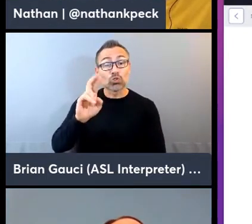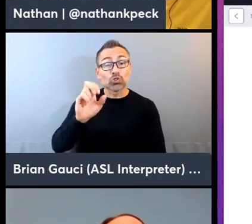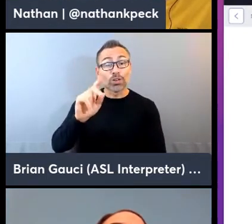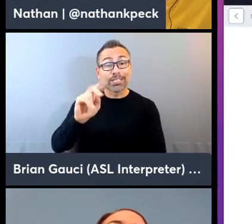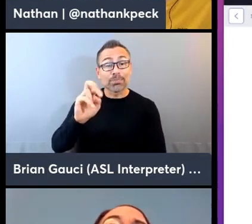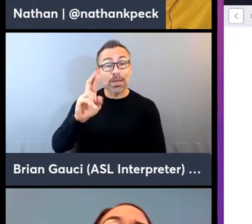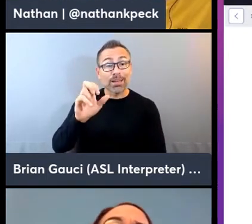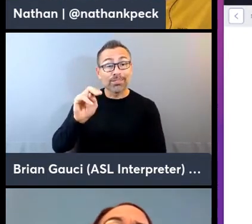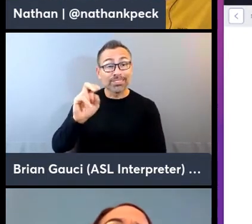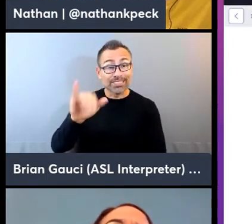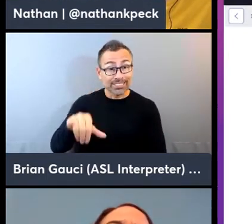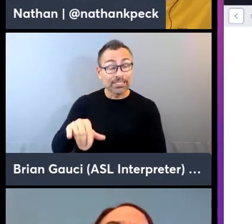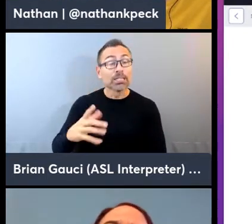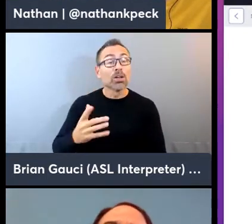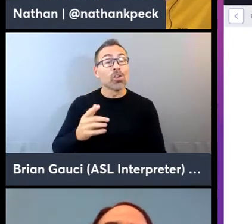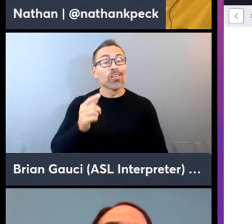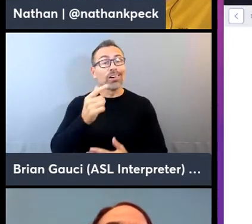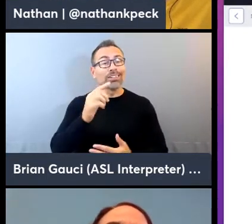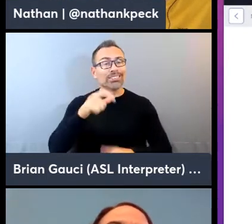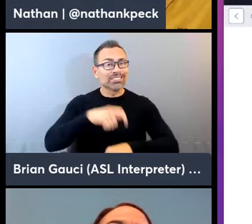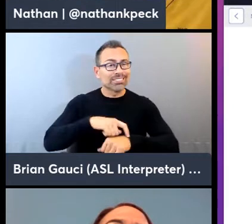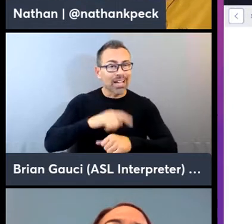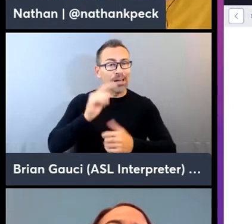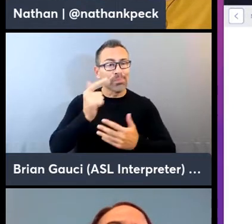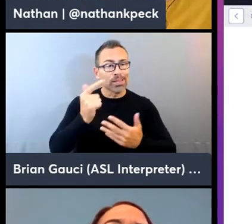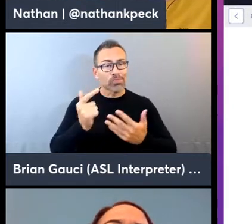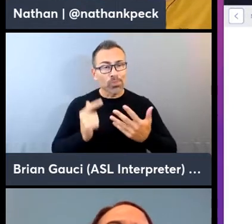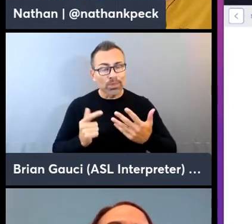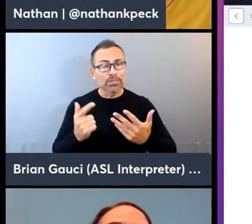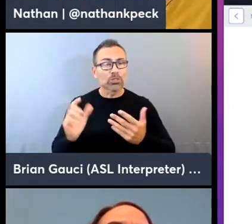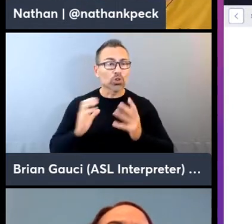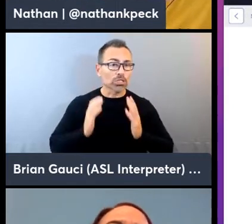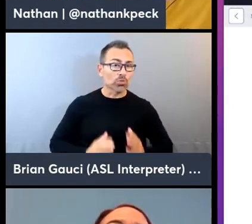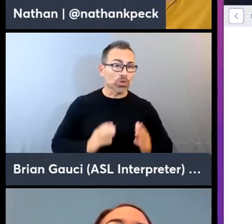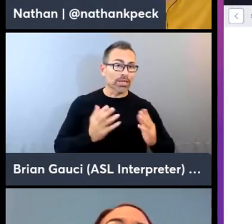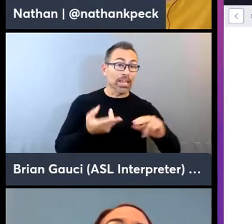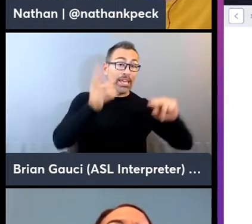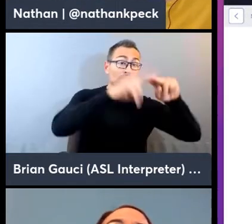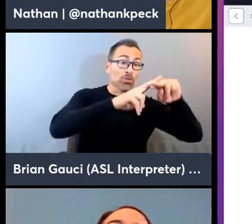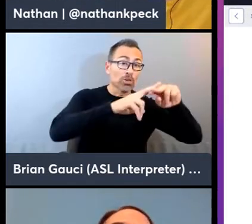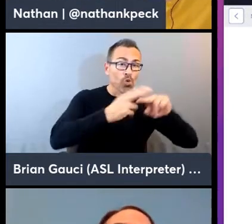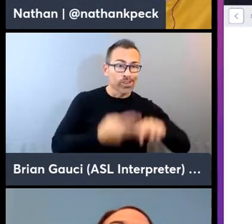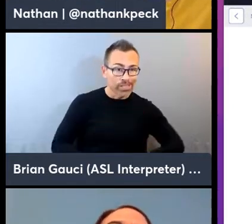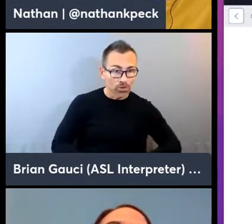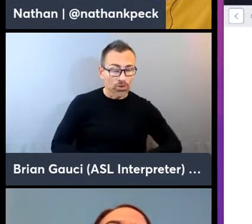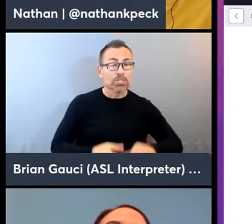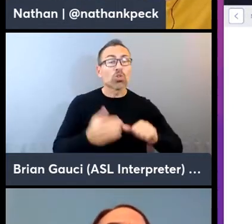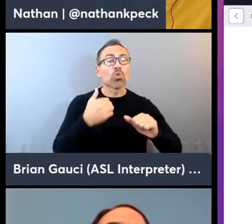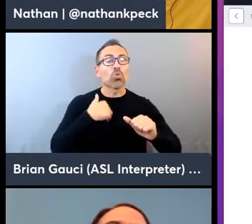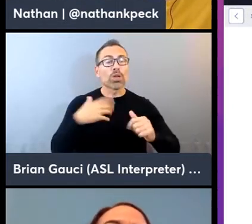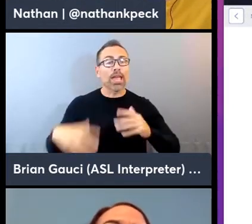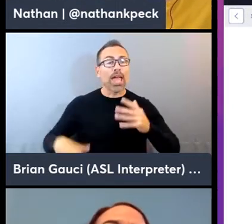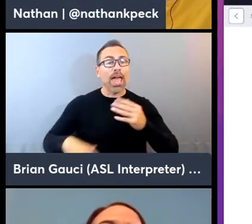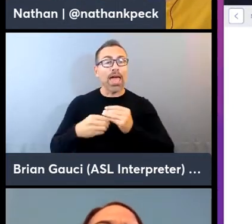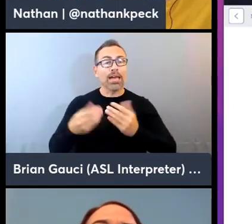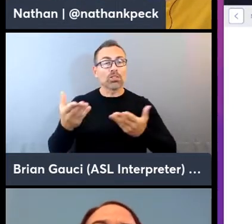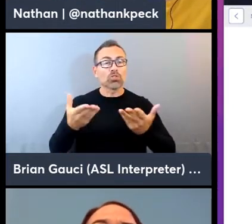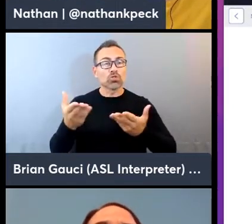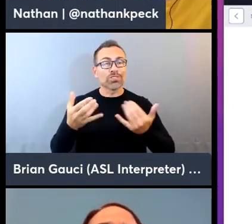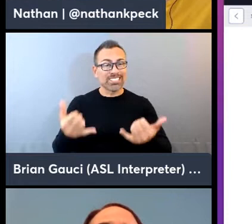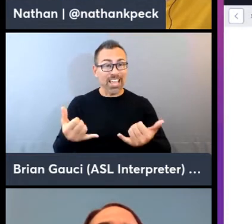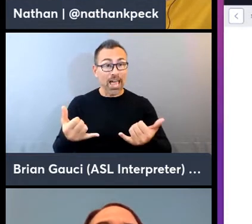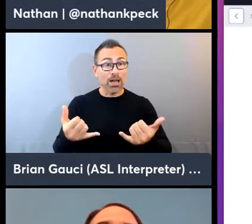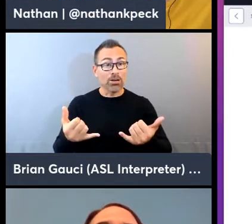incremental time, the customer can increase or decrease that time. We bring in to ServiceNow, to